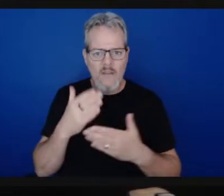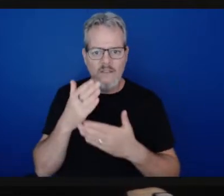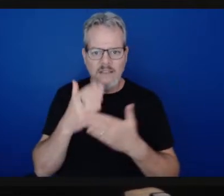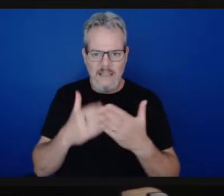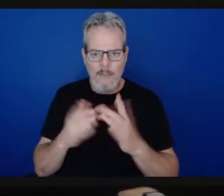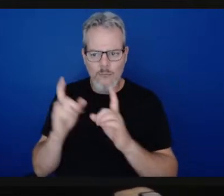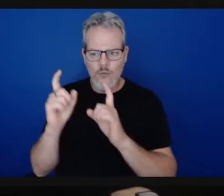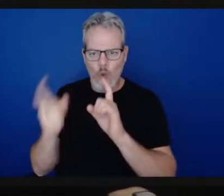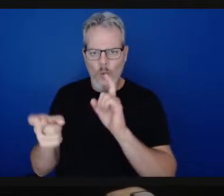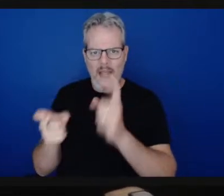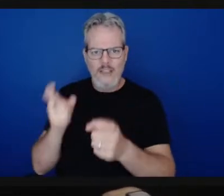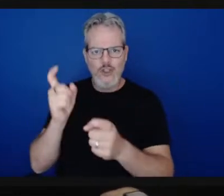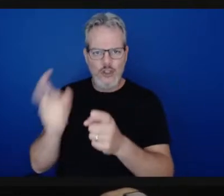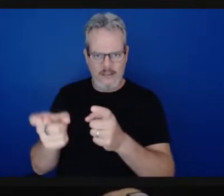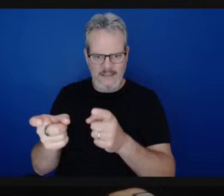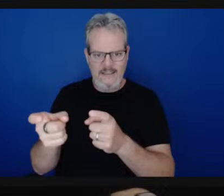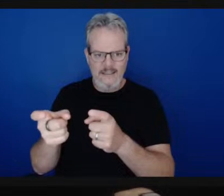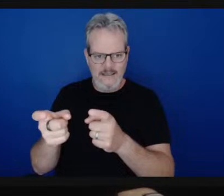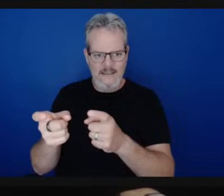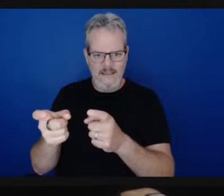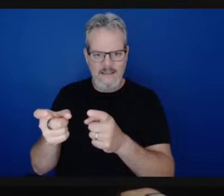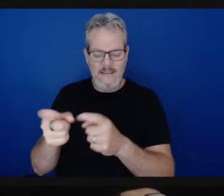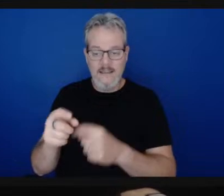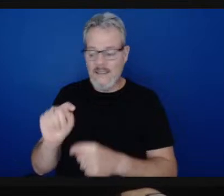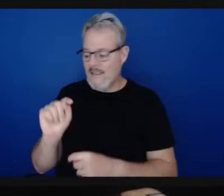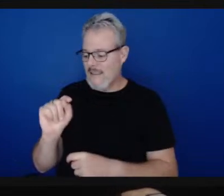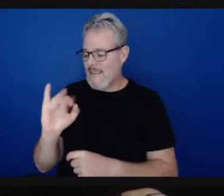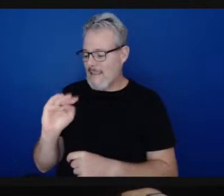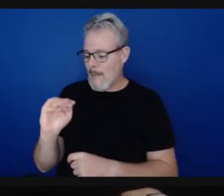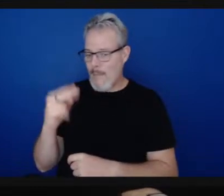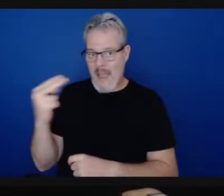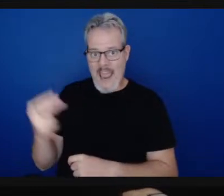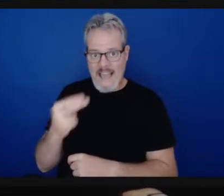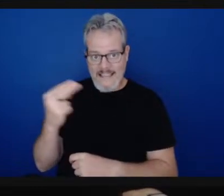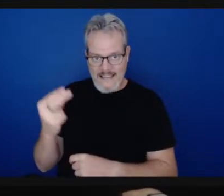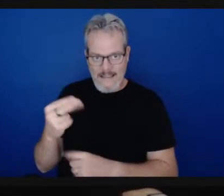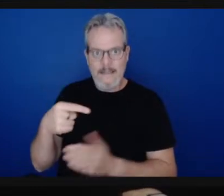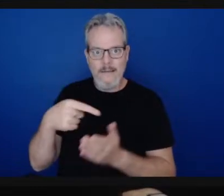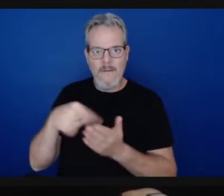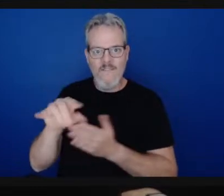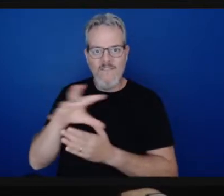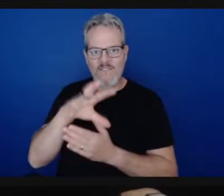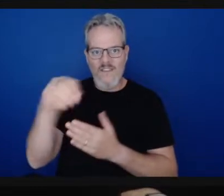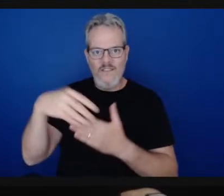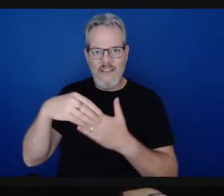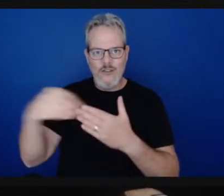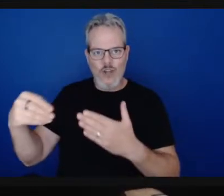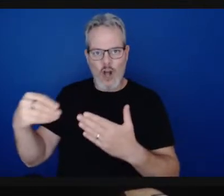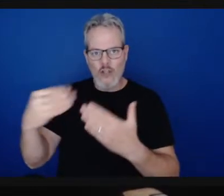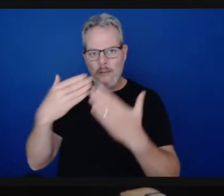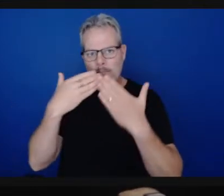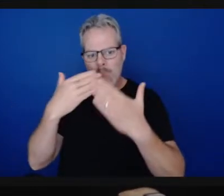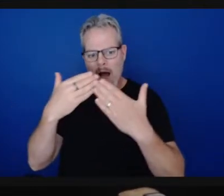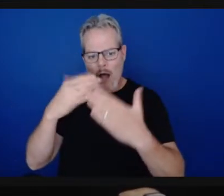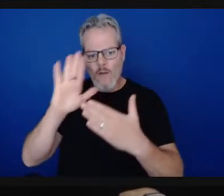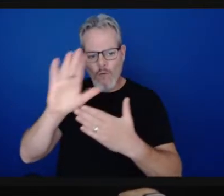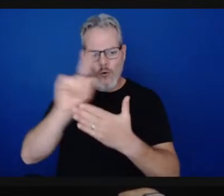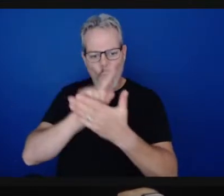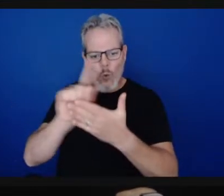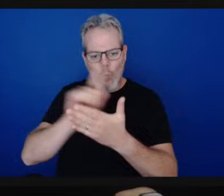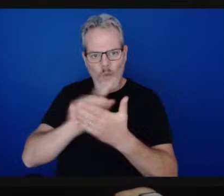donations. Tim Hazeltine came through with a $50 super chat. Says mahalo for your weekly